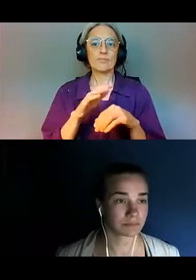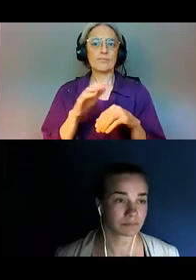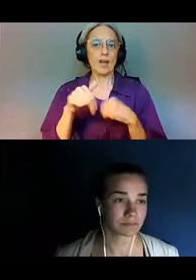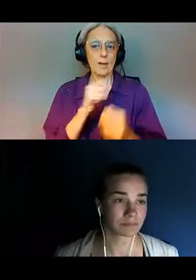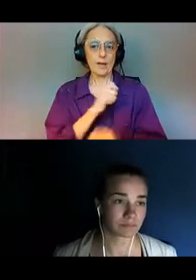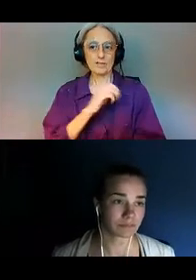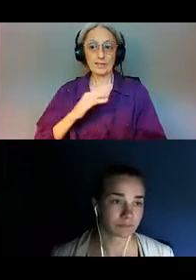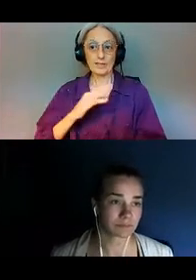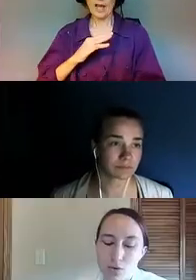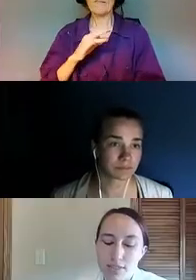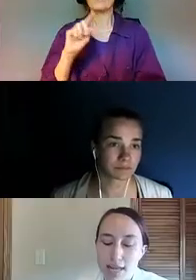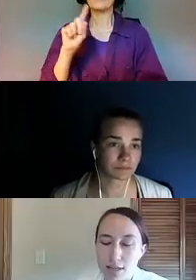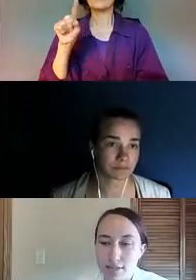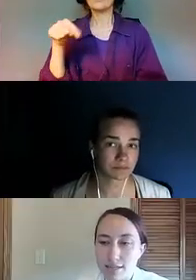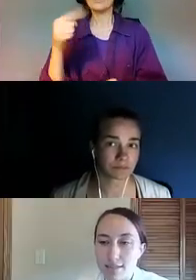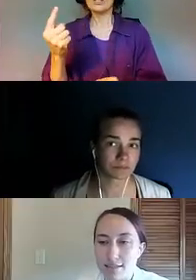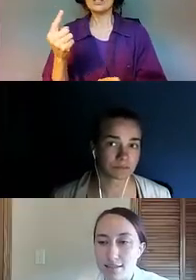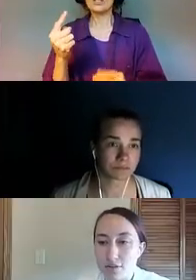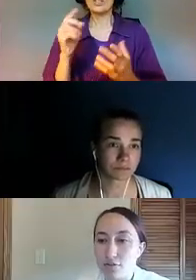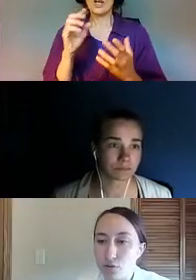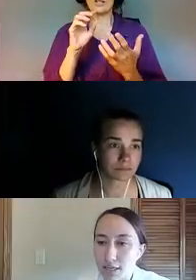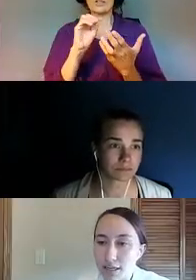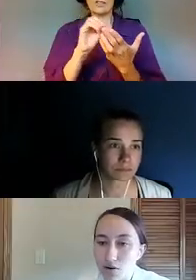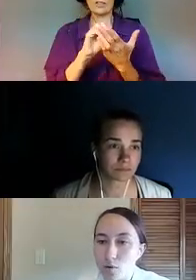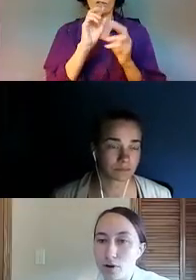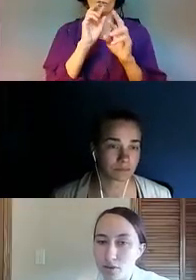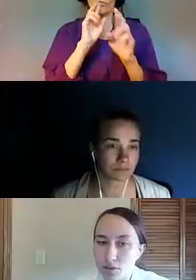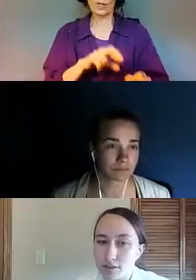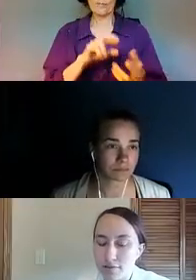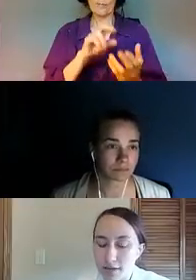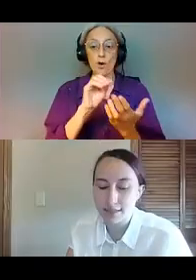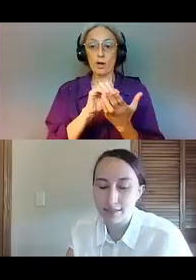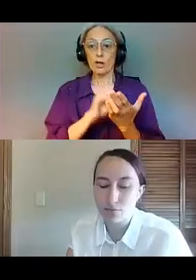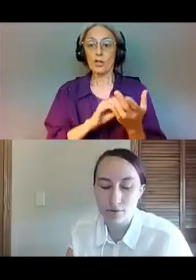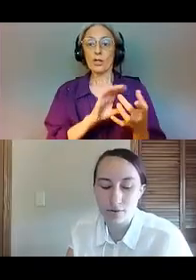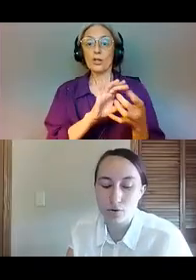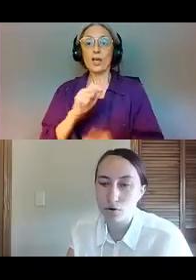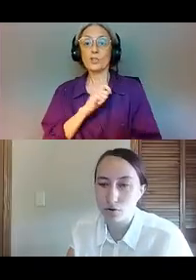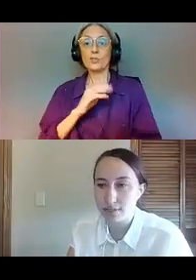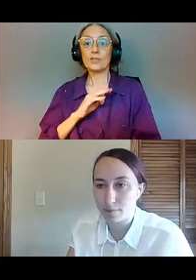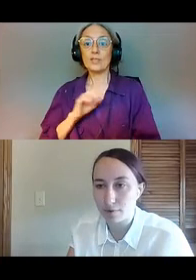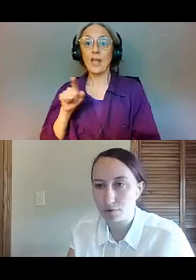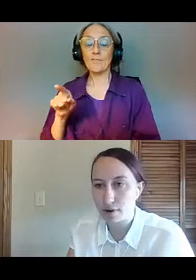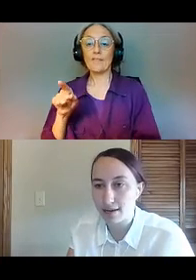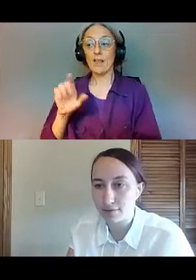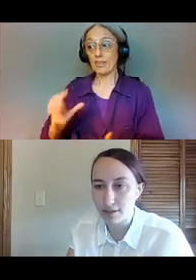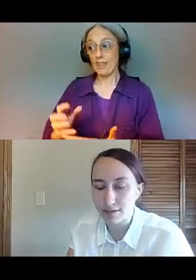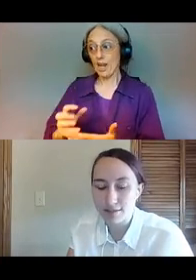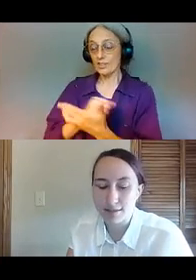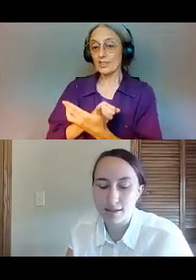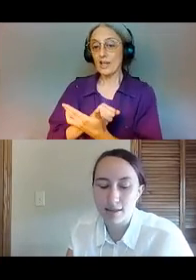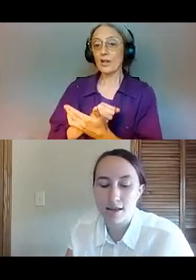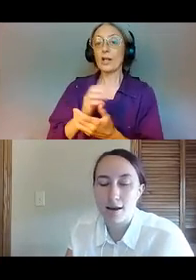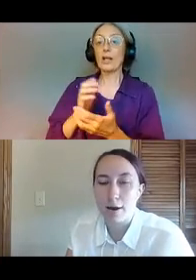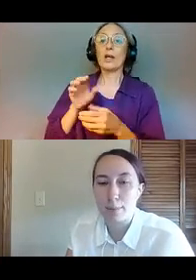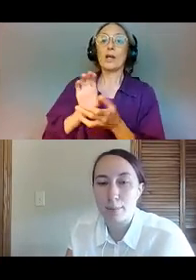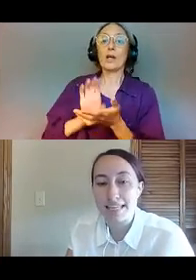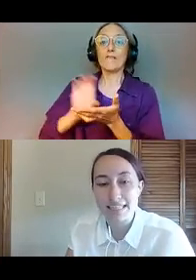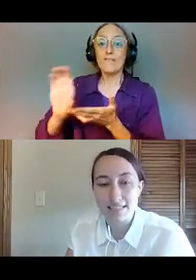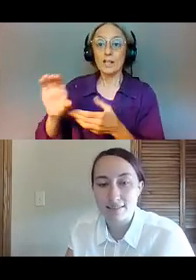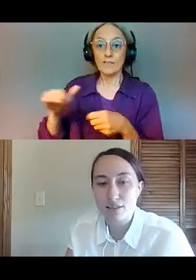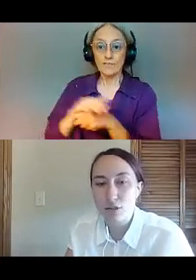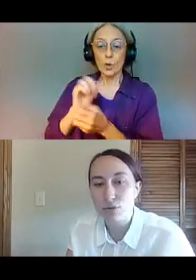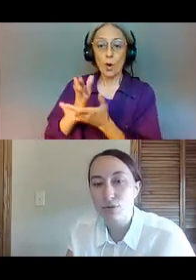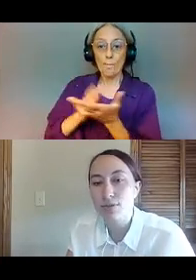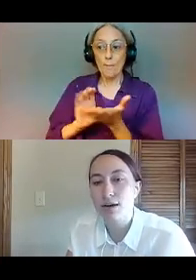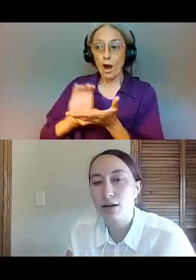only report staff whose salary is either fully or partially funded with your OVW grant funds. And